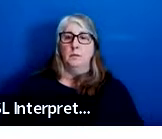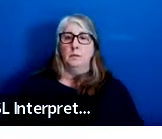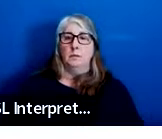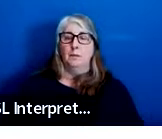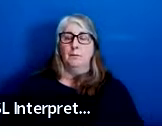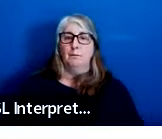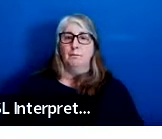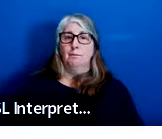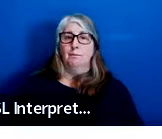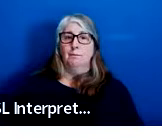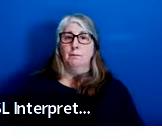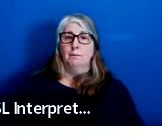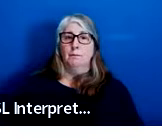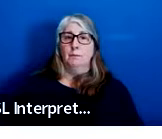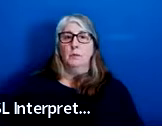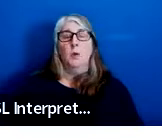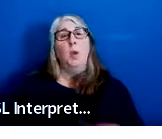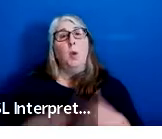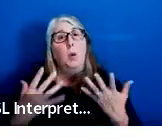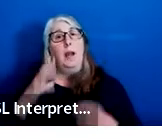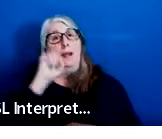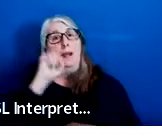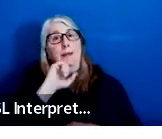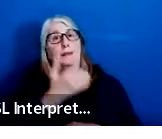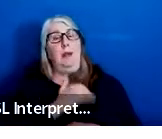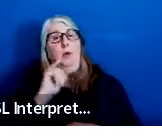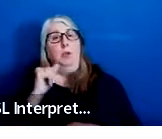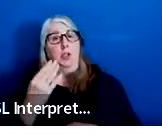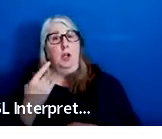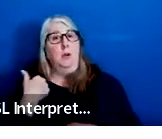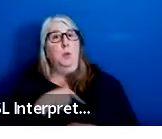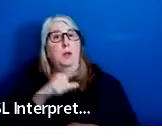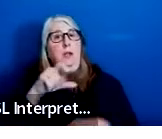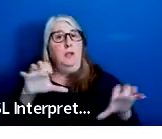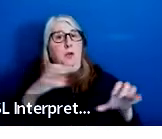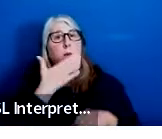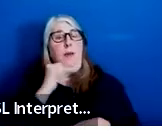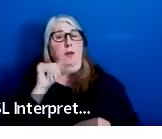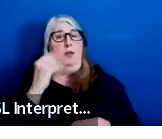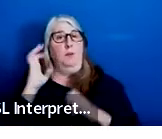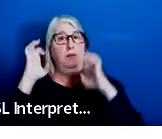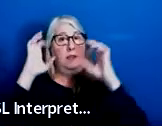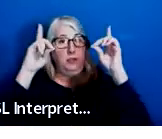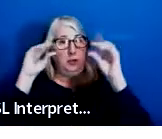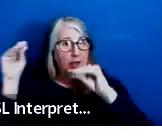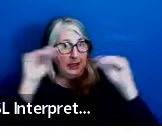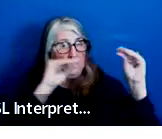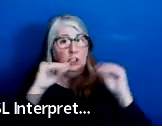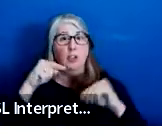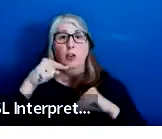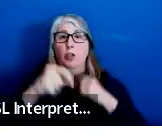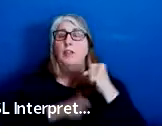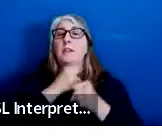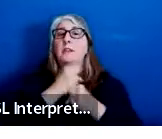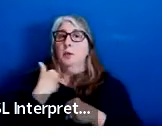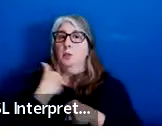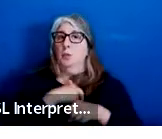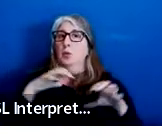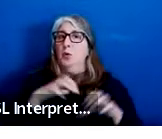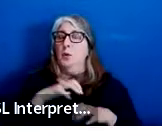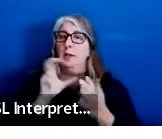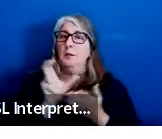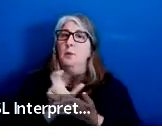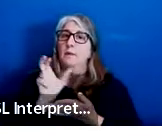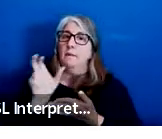Well, I guess that's our job, and we need to do a better job of education. So one of the things that we're doing this year is investing